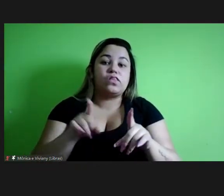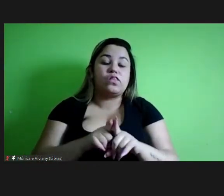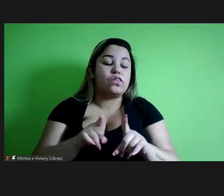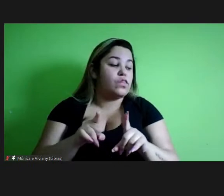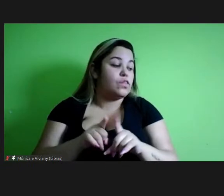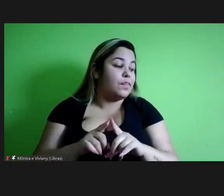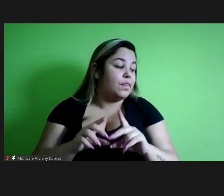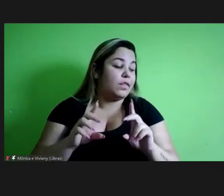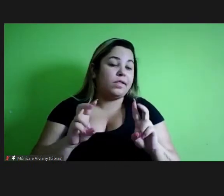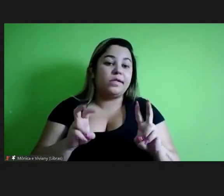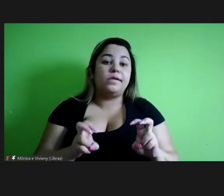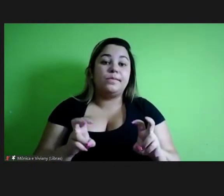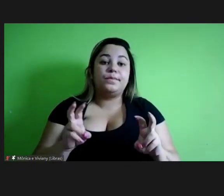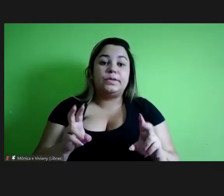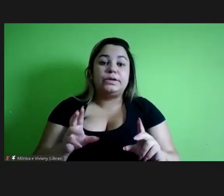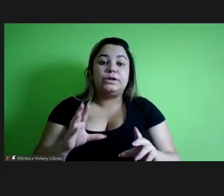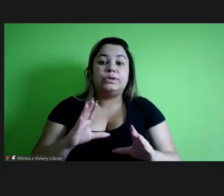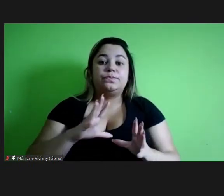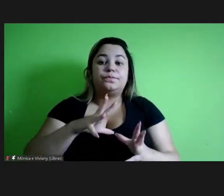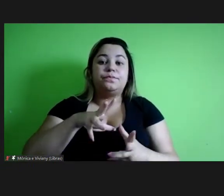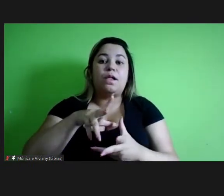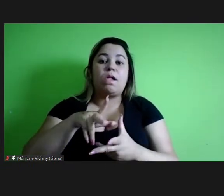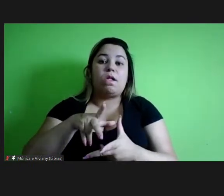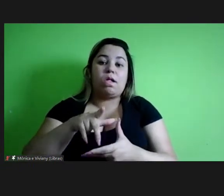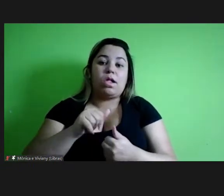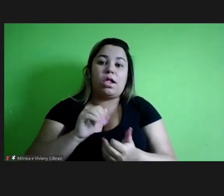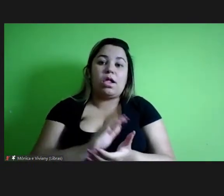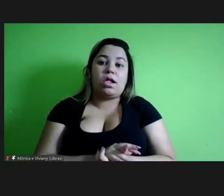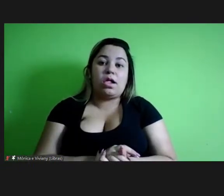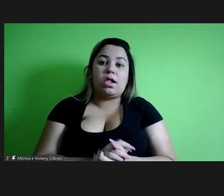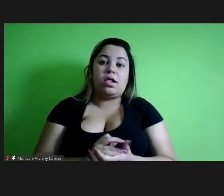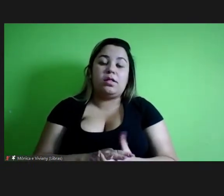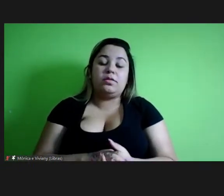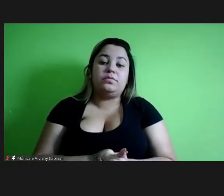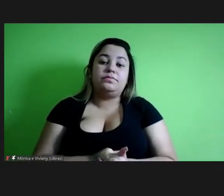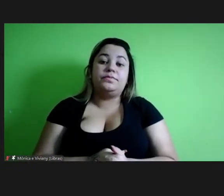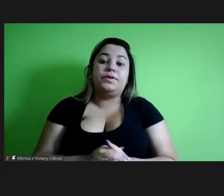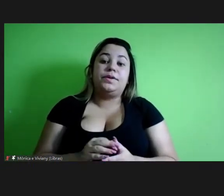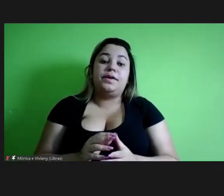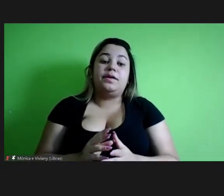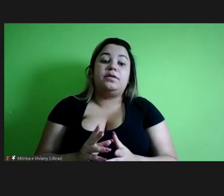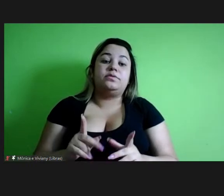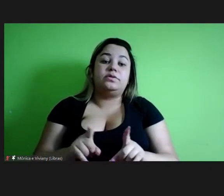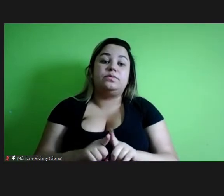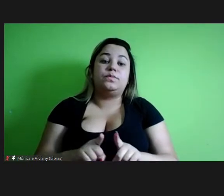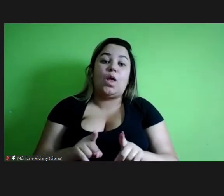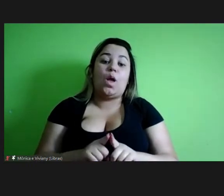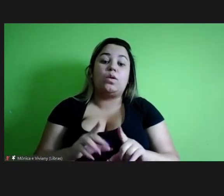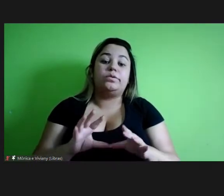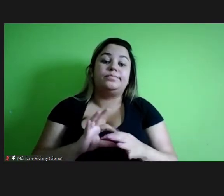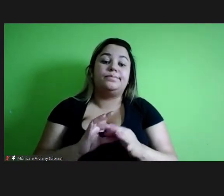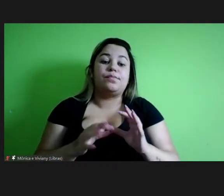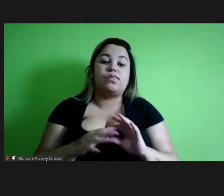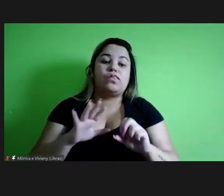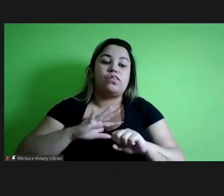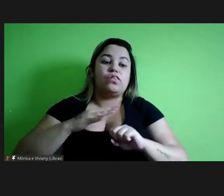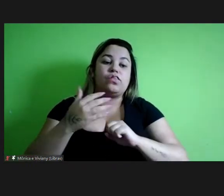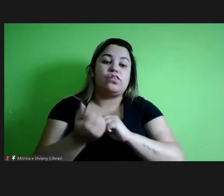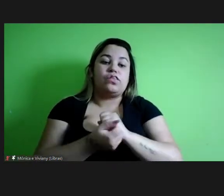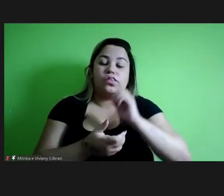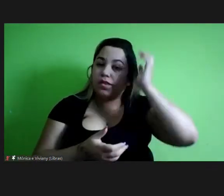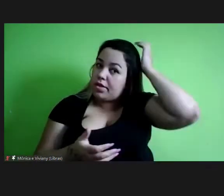Lancet report about this global situation. And what is the text of